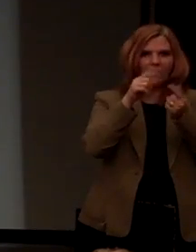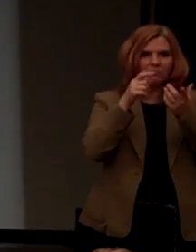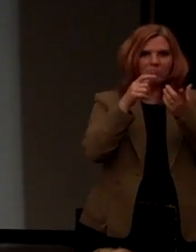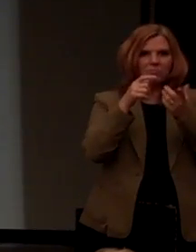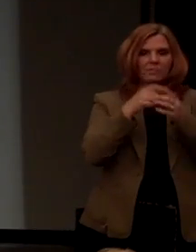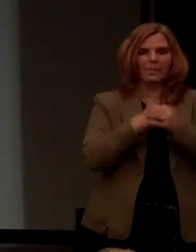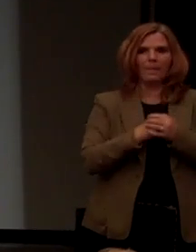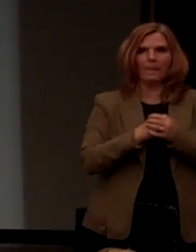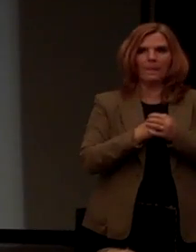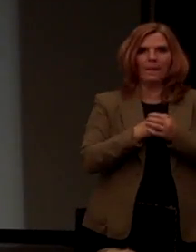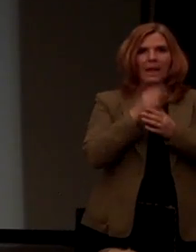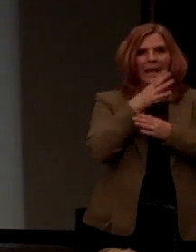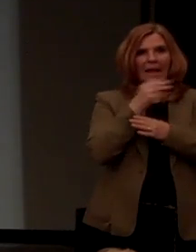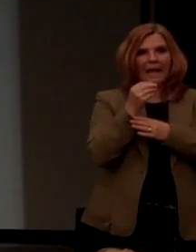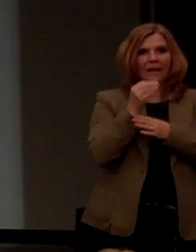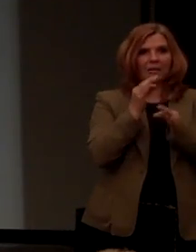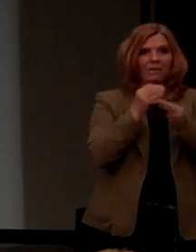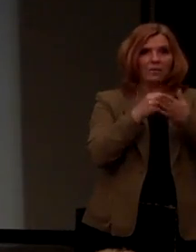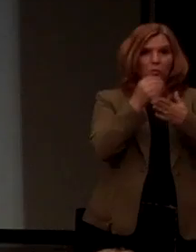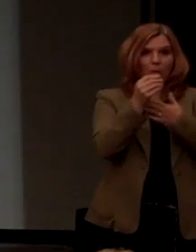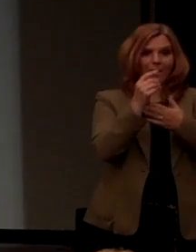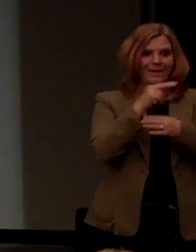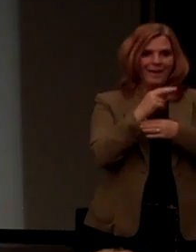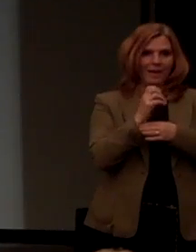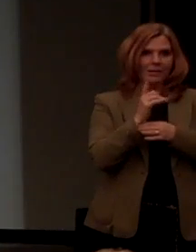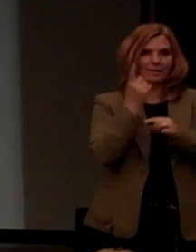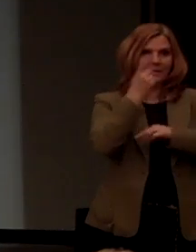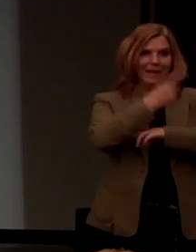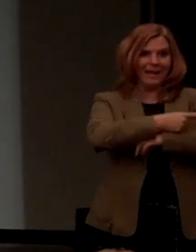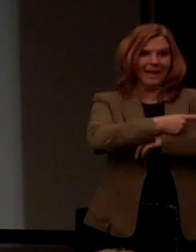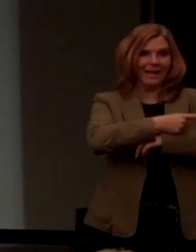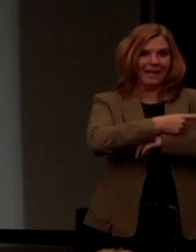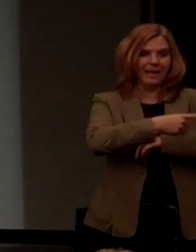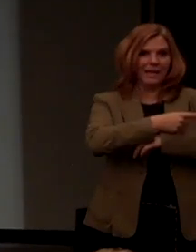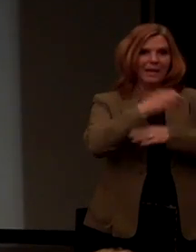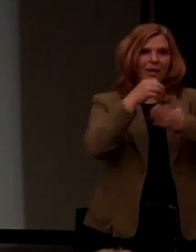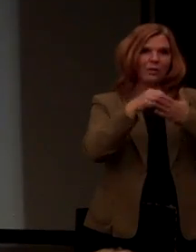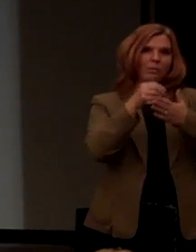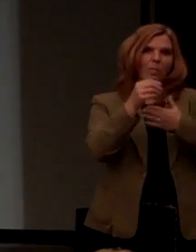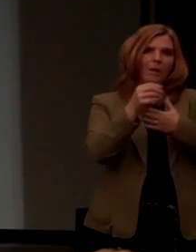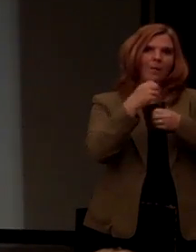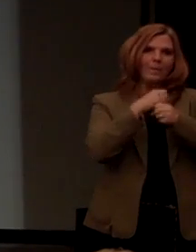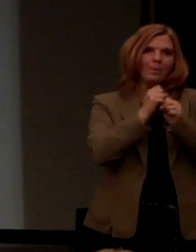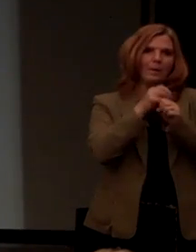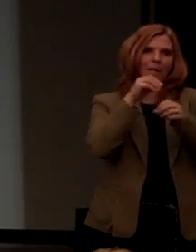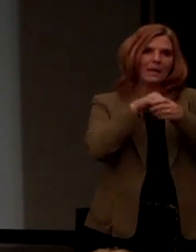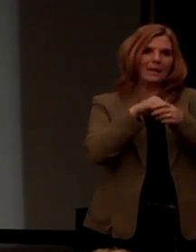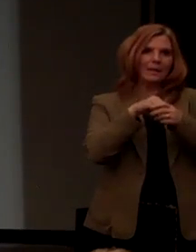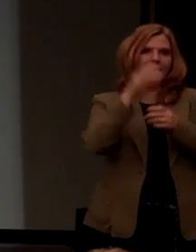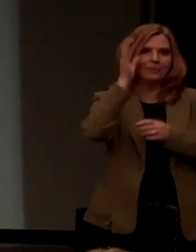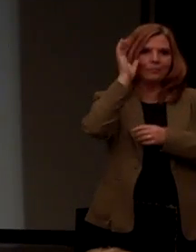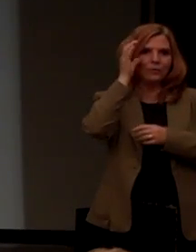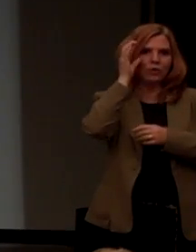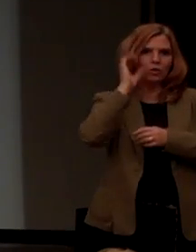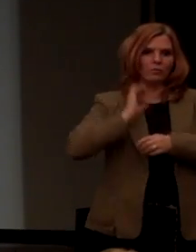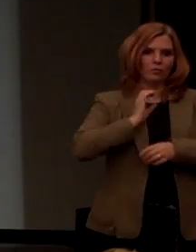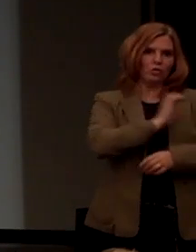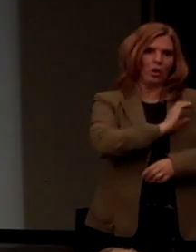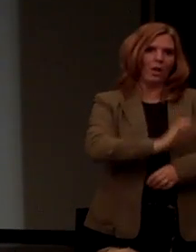nail. And if you buy any nails today, you're likely to buy nails that are made in China.